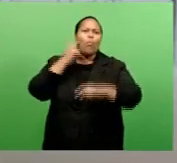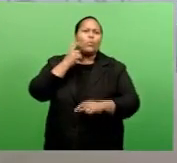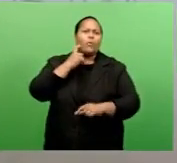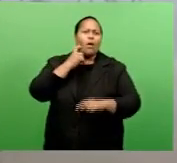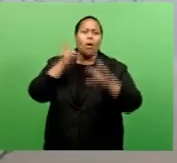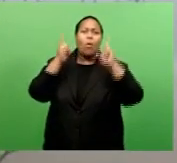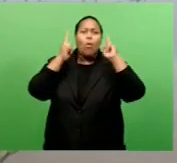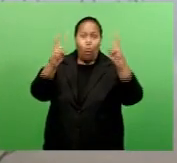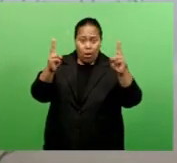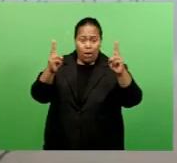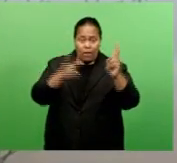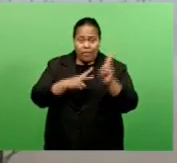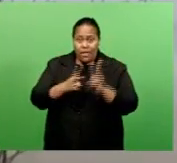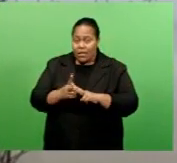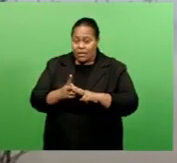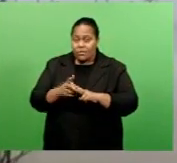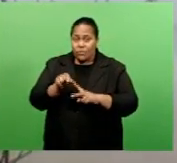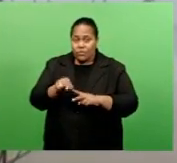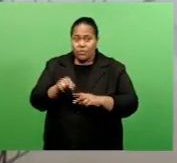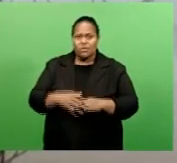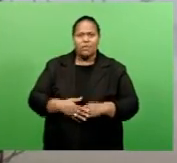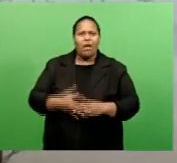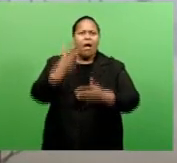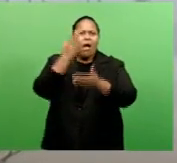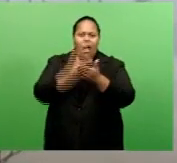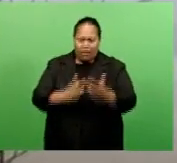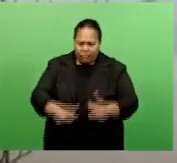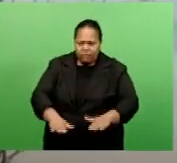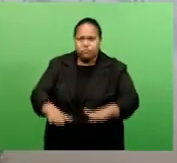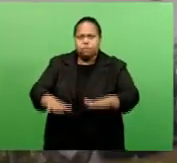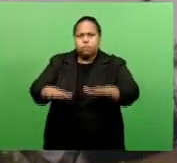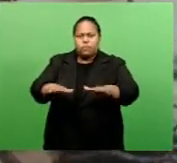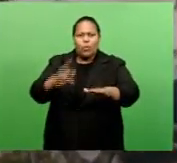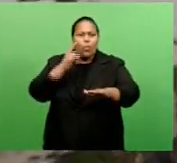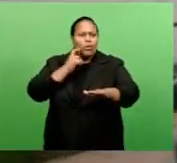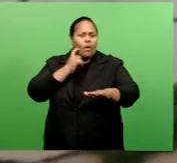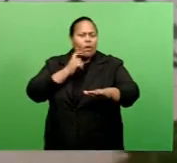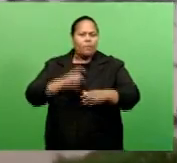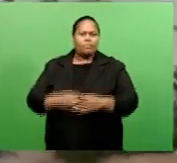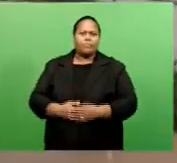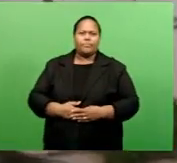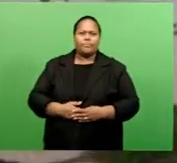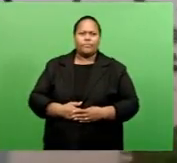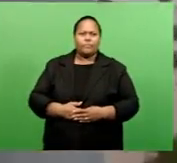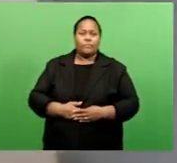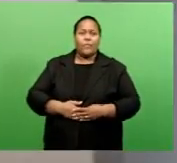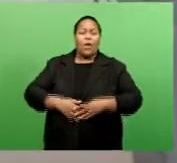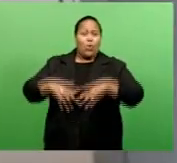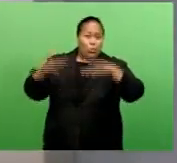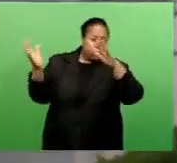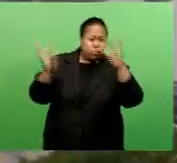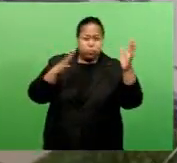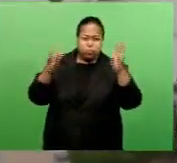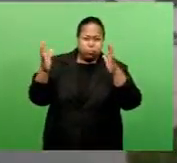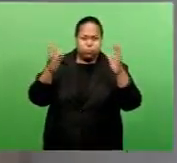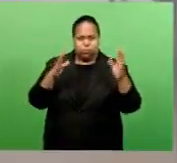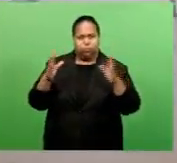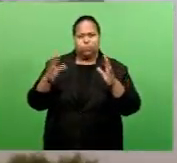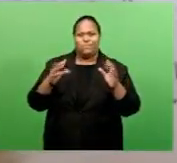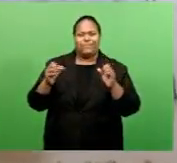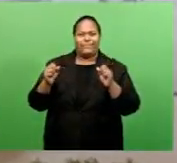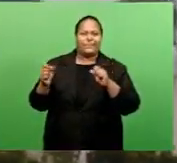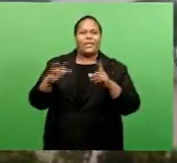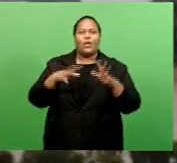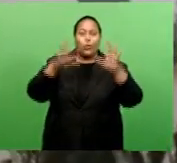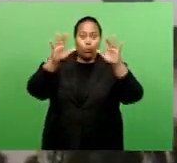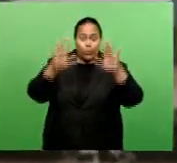in University is half flooded with water. Rain and winds have died down in Sabu Sabu, but residents are waiting for